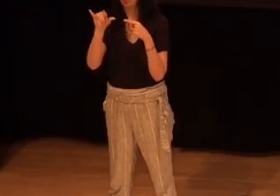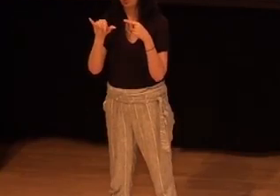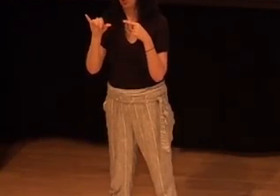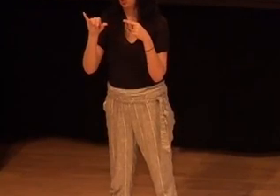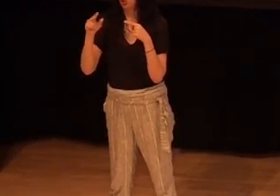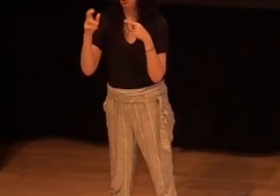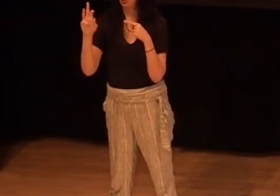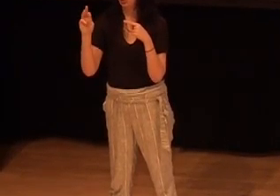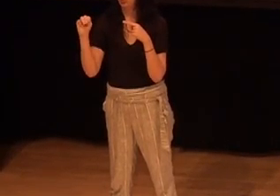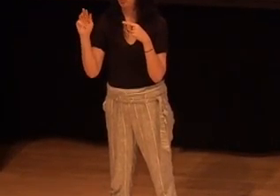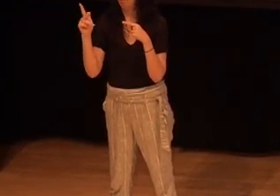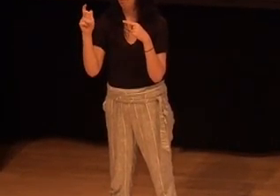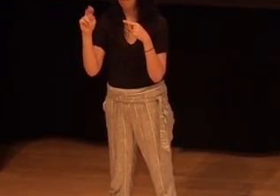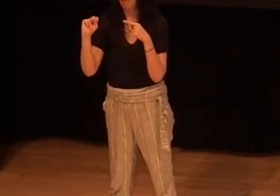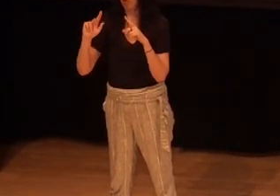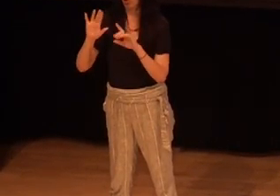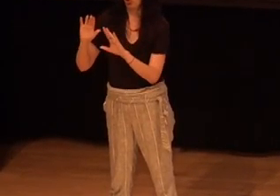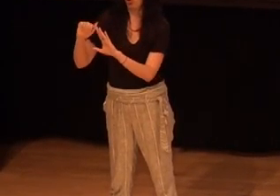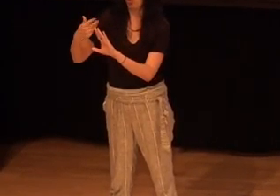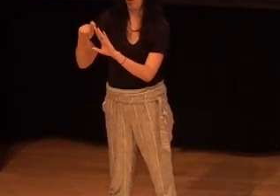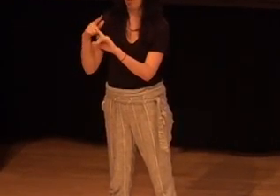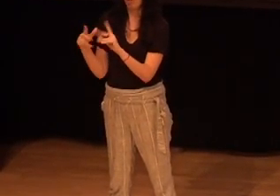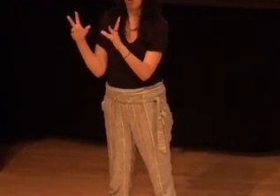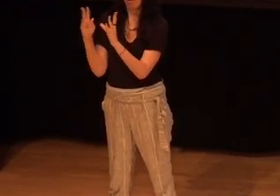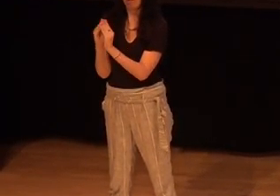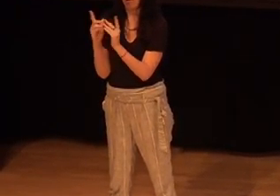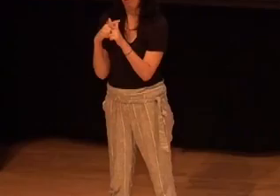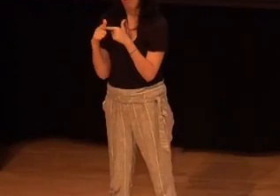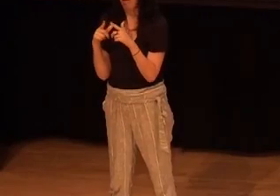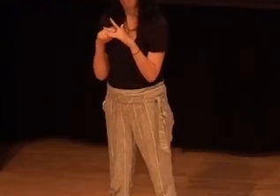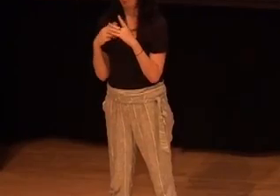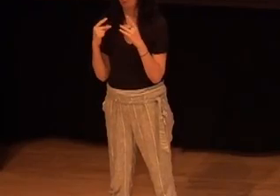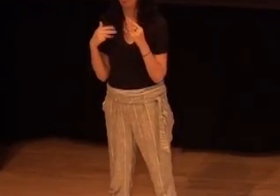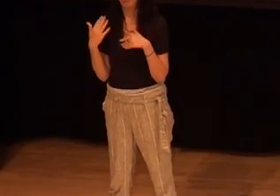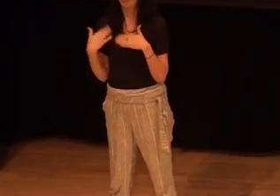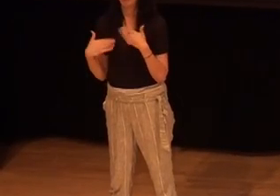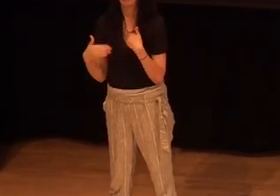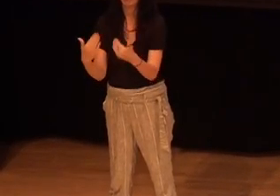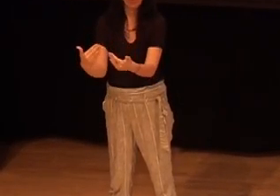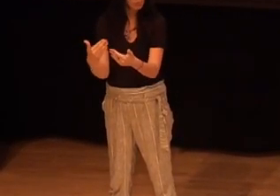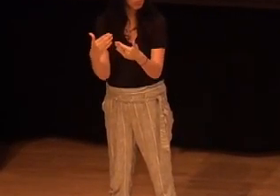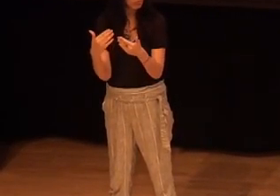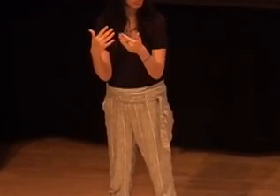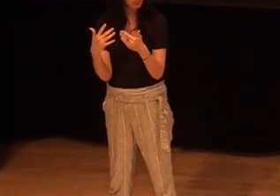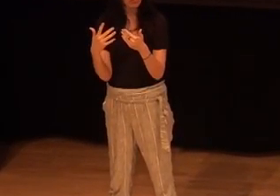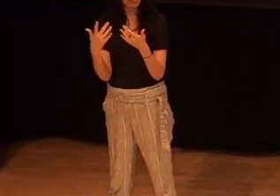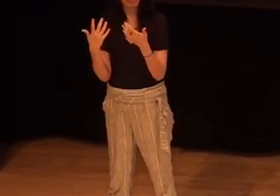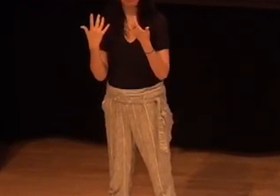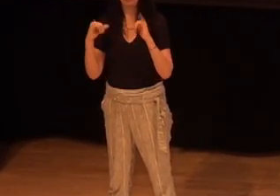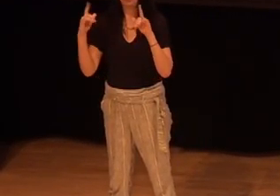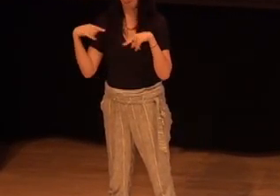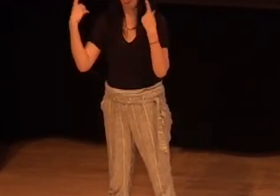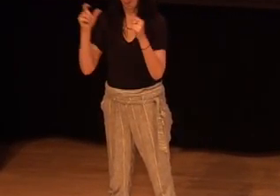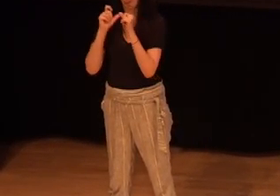a meeting. And that just got the ball rolling, and I haven't stopped. And I